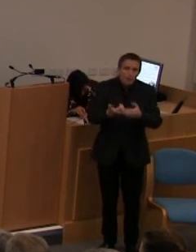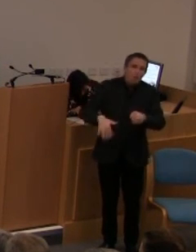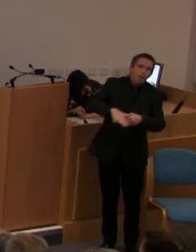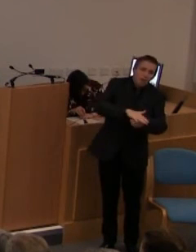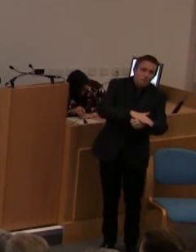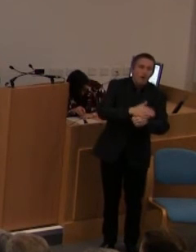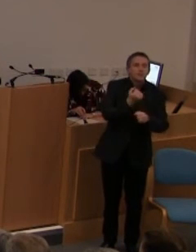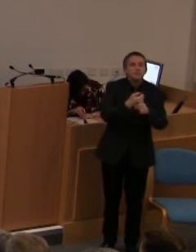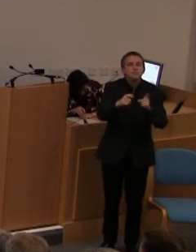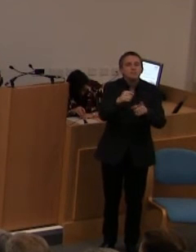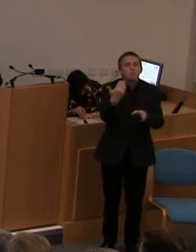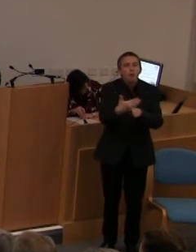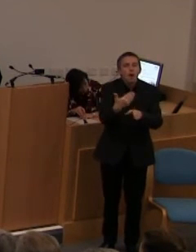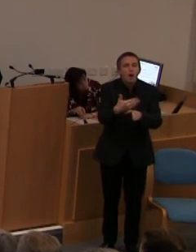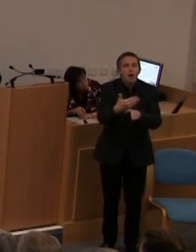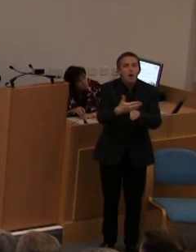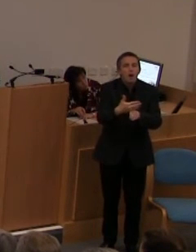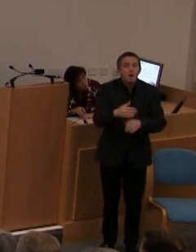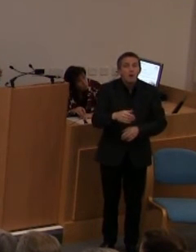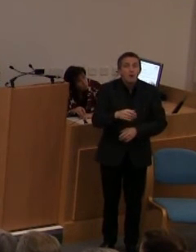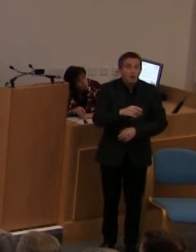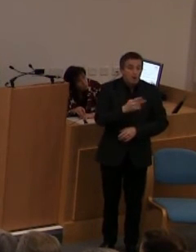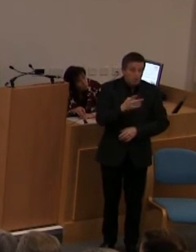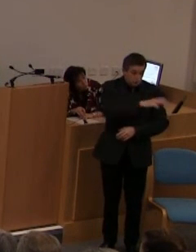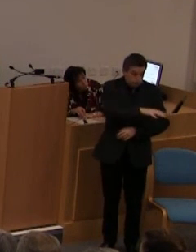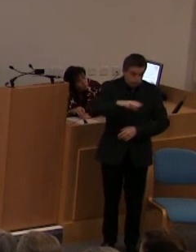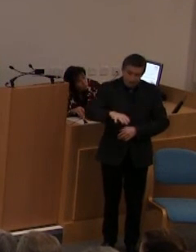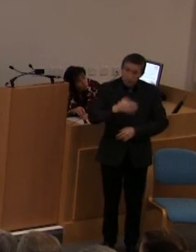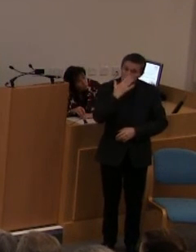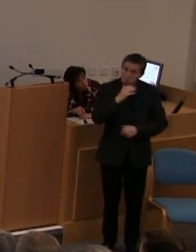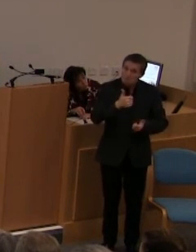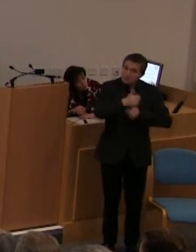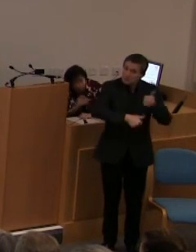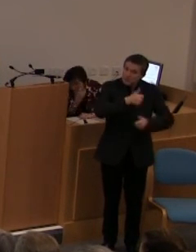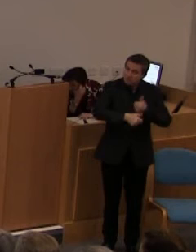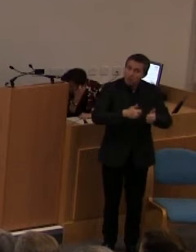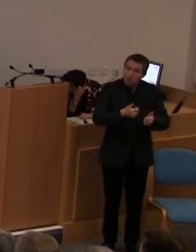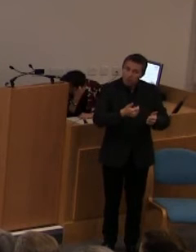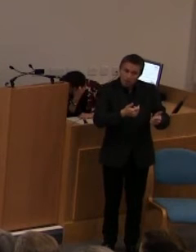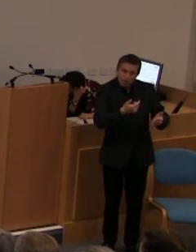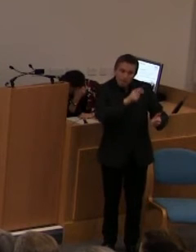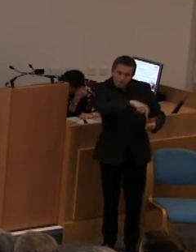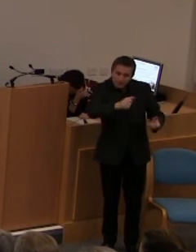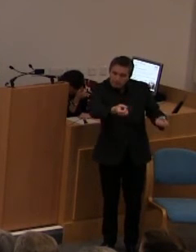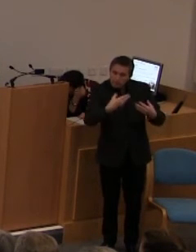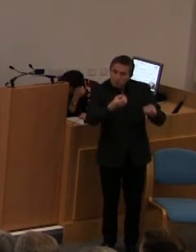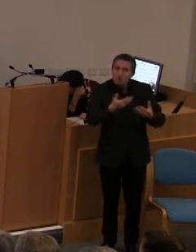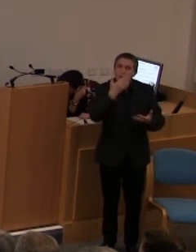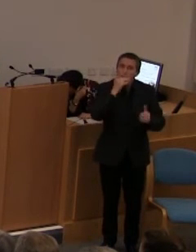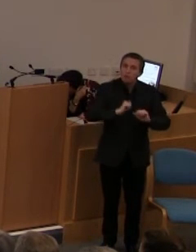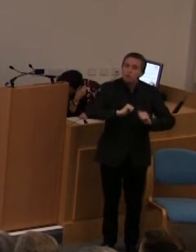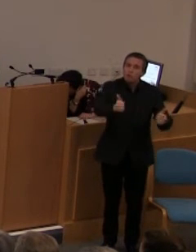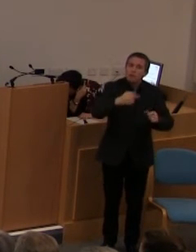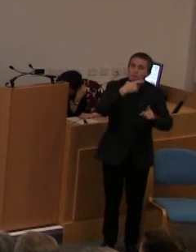GPs done. These two practices are still very, very successful, and we're getting very, very good feedback from